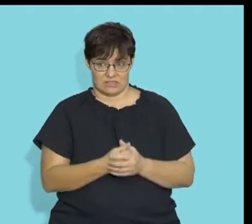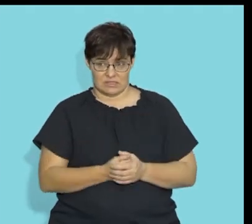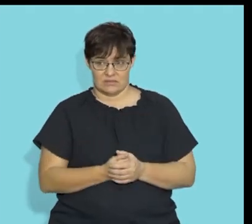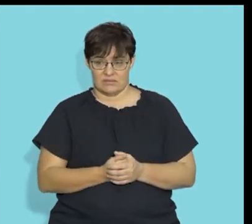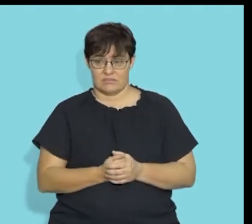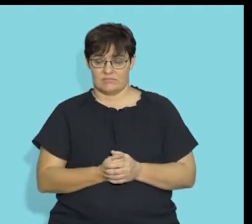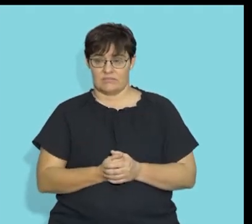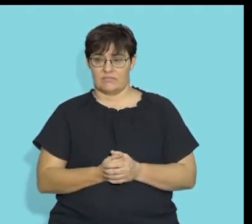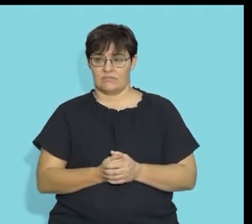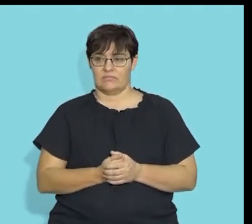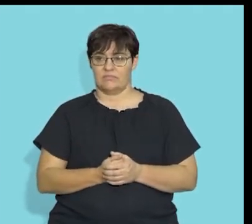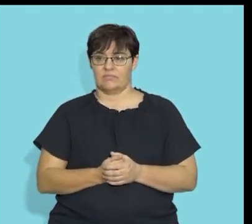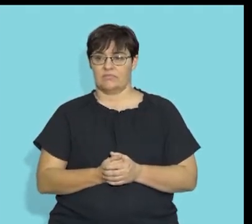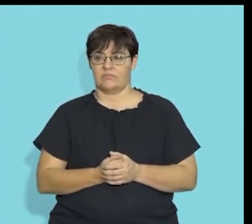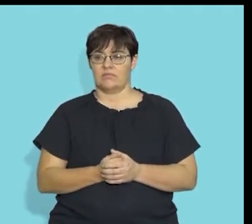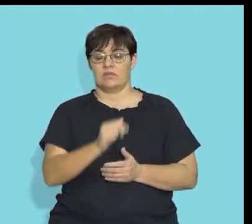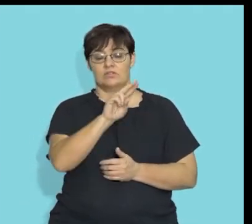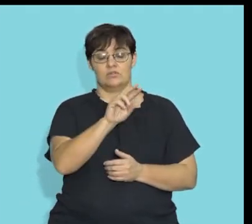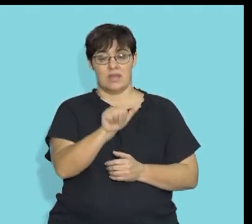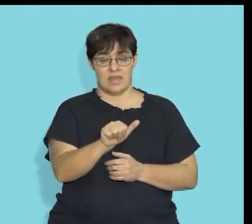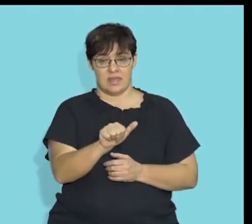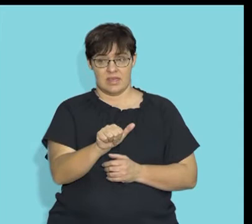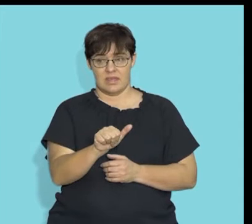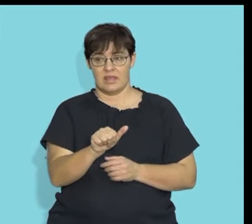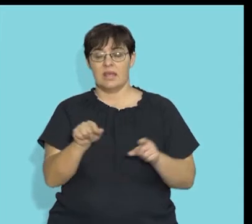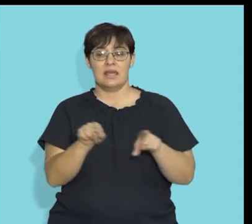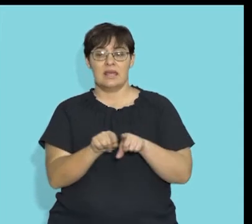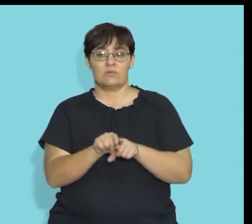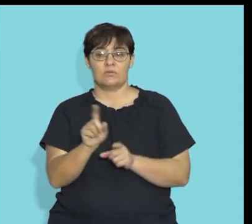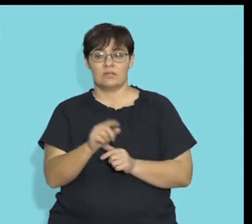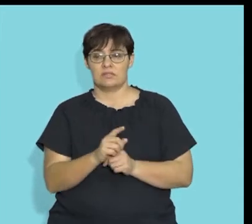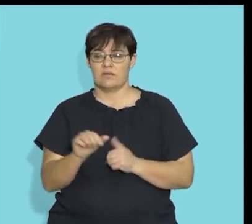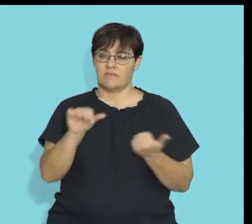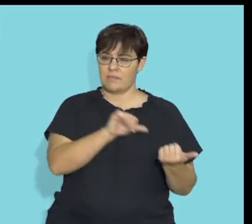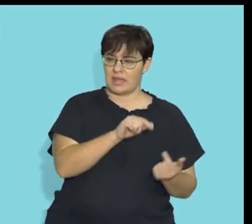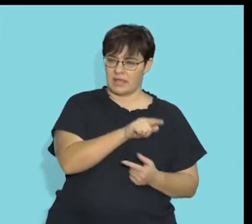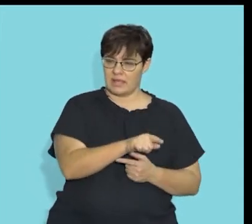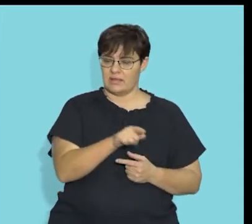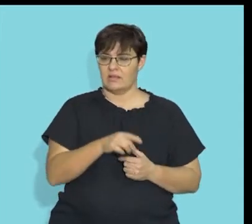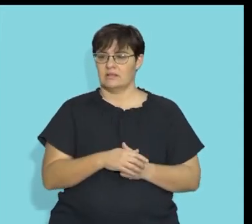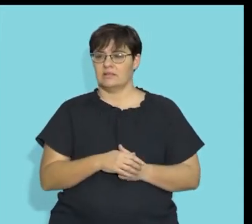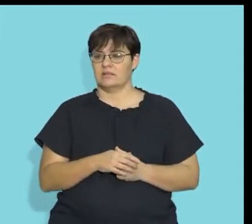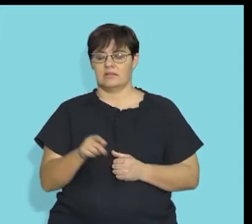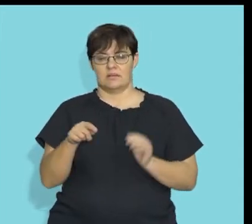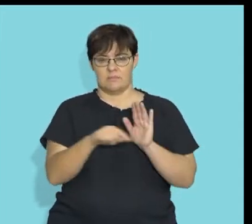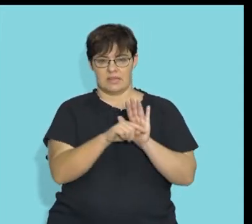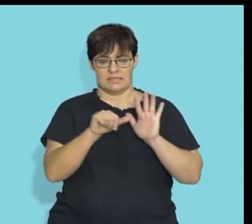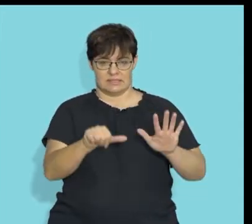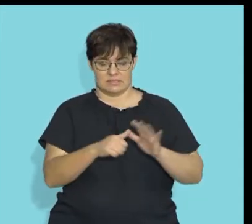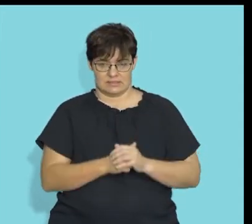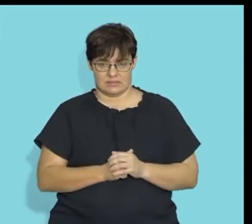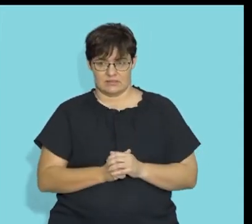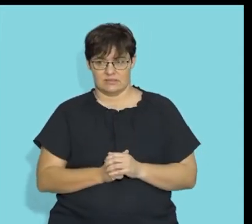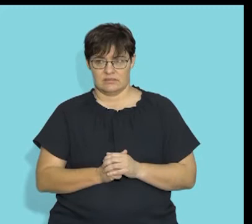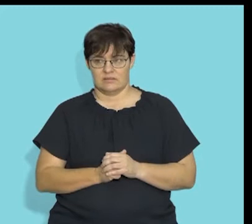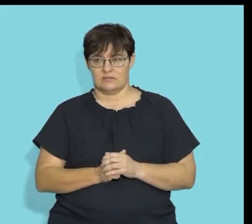difference. So in this case, 2A will be equal to, if I go back to the previous slide, it will